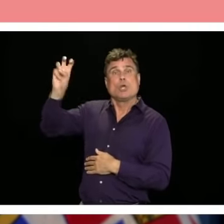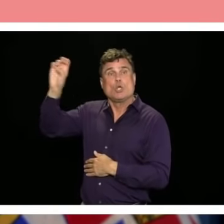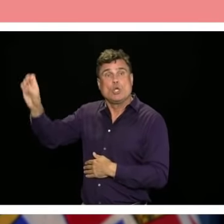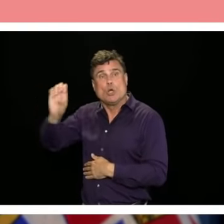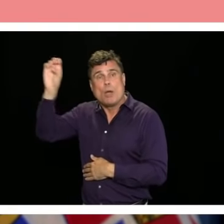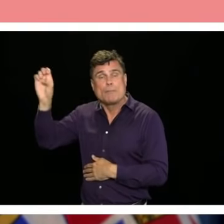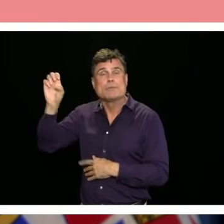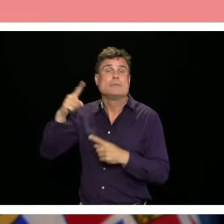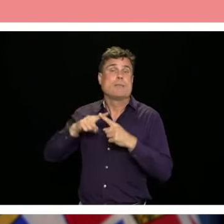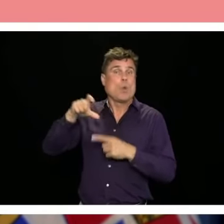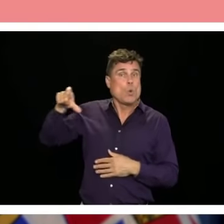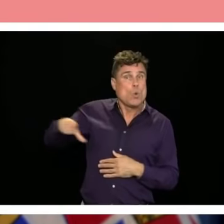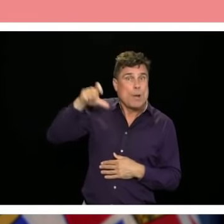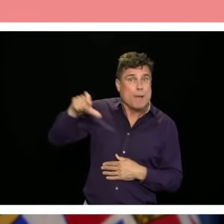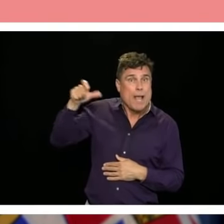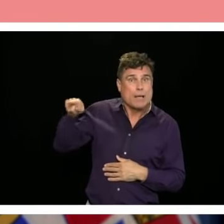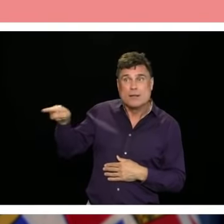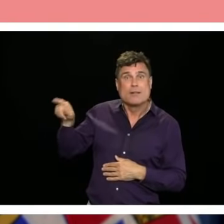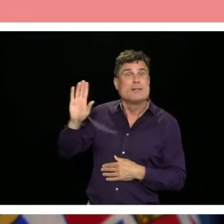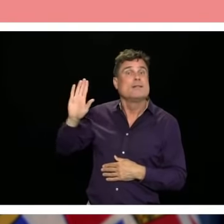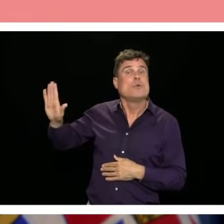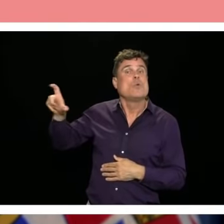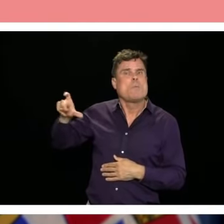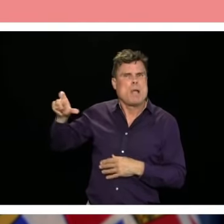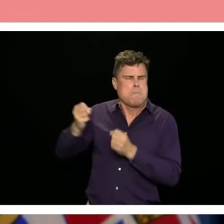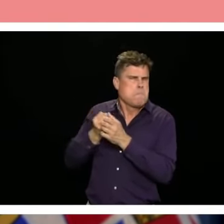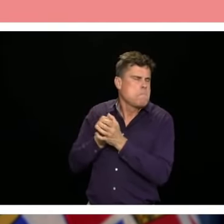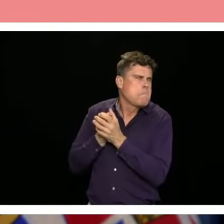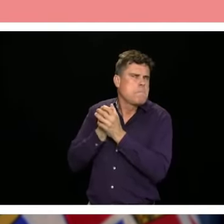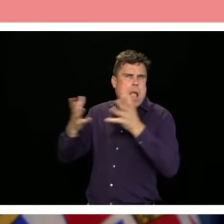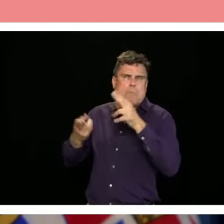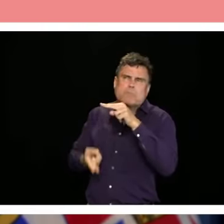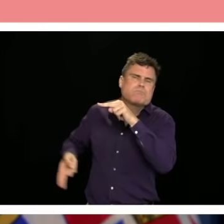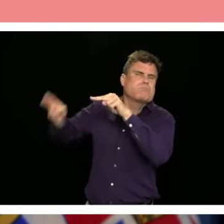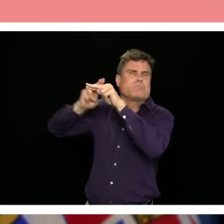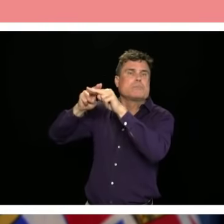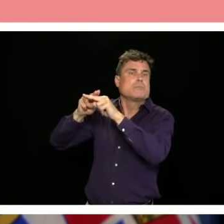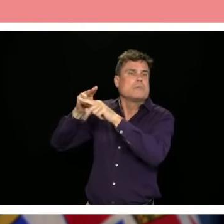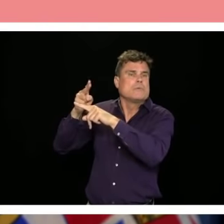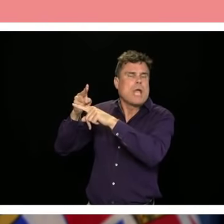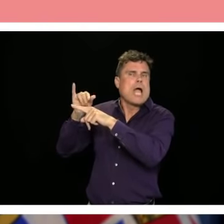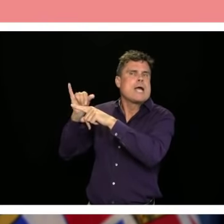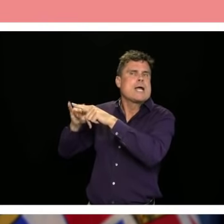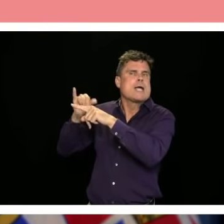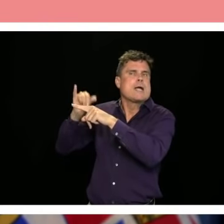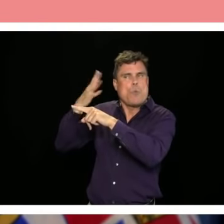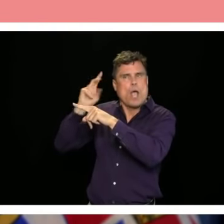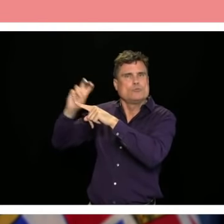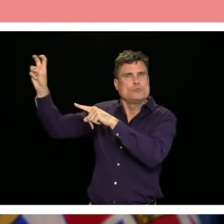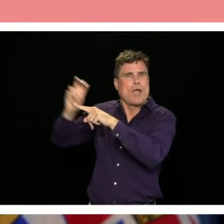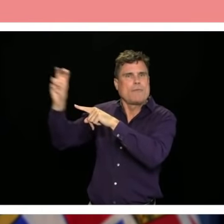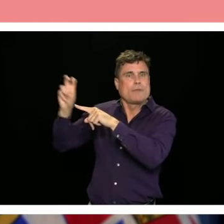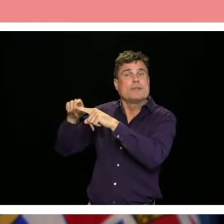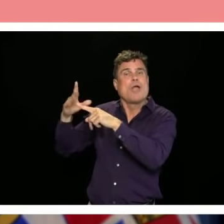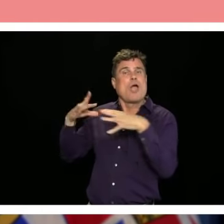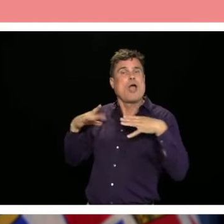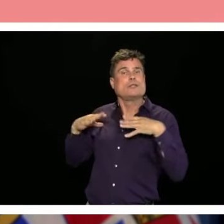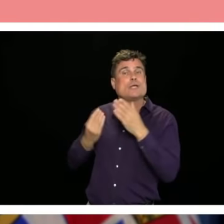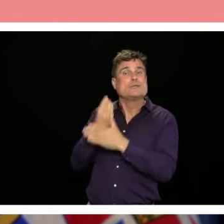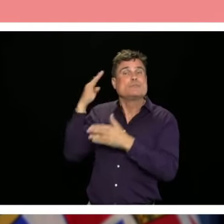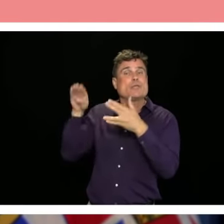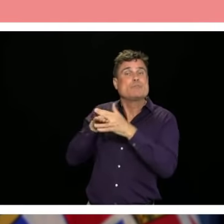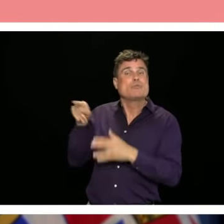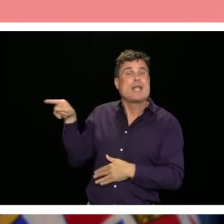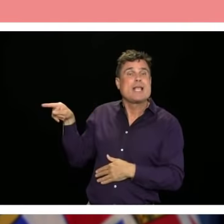was really introductions in large events like the conference that we were talking about, but also people returning from travel